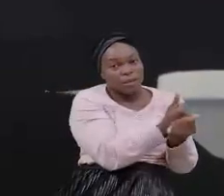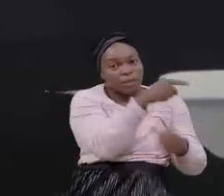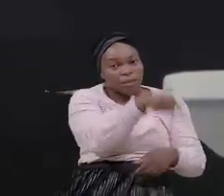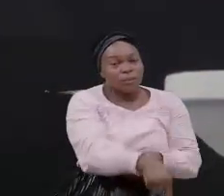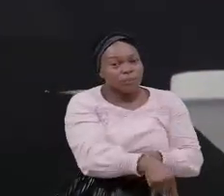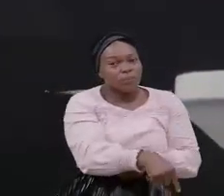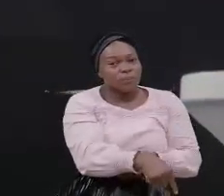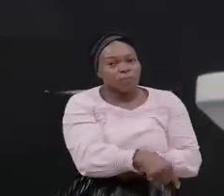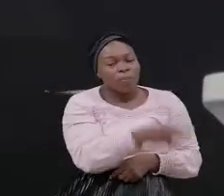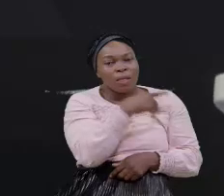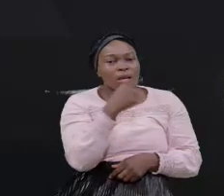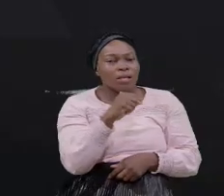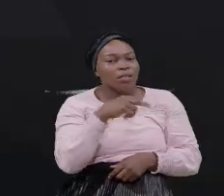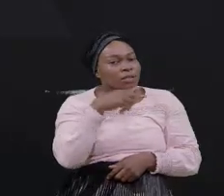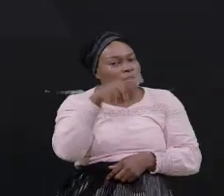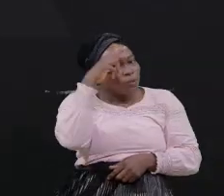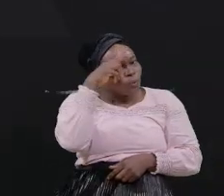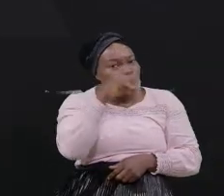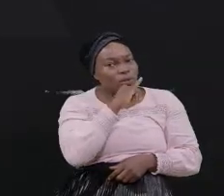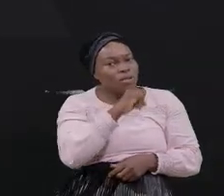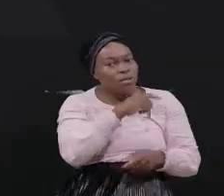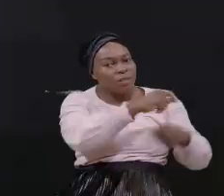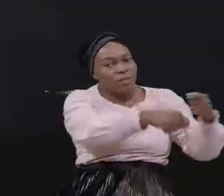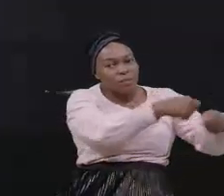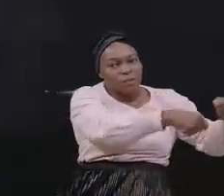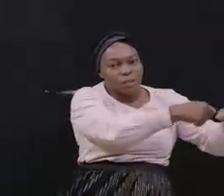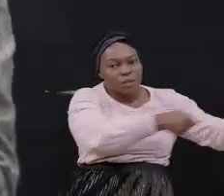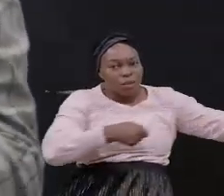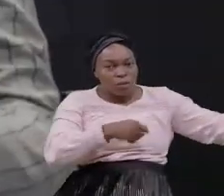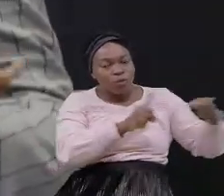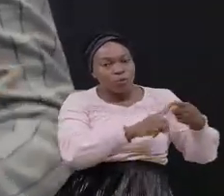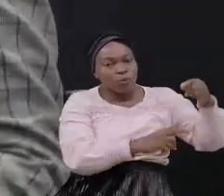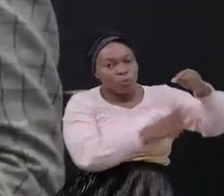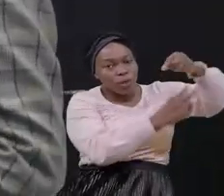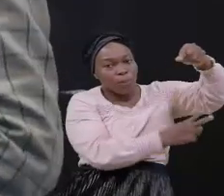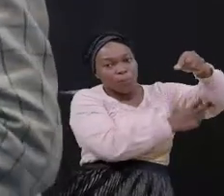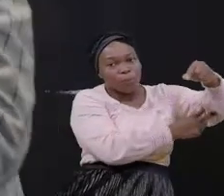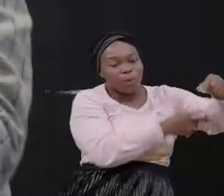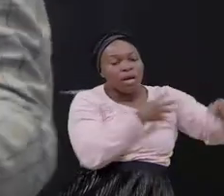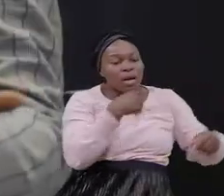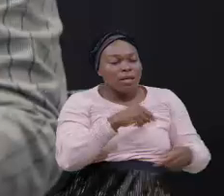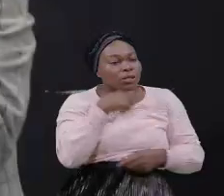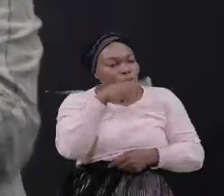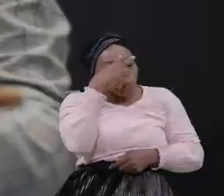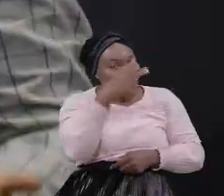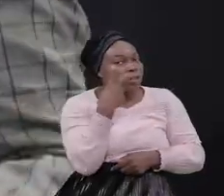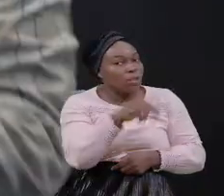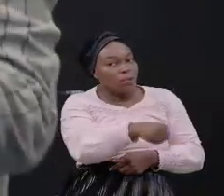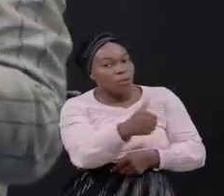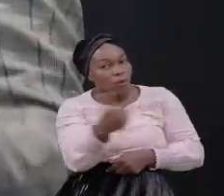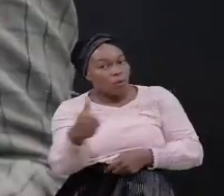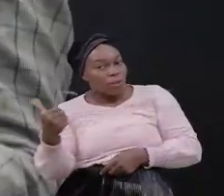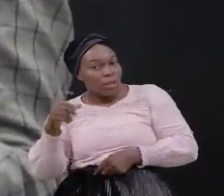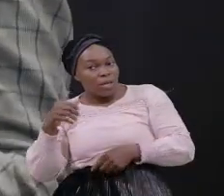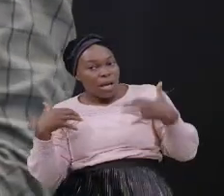goat is tied to a pole. The goat sees other animals, even little chicks and